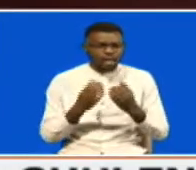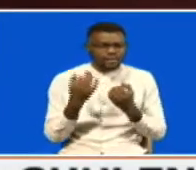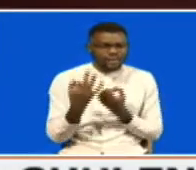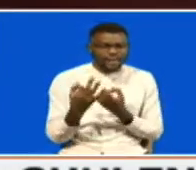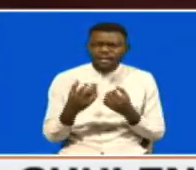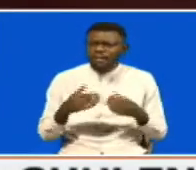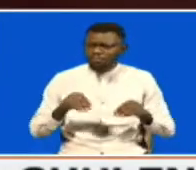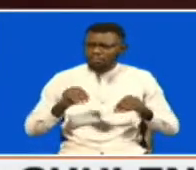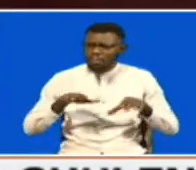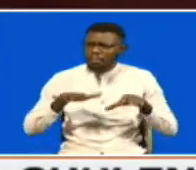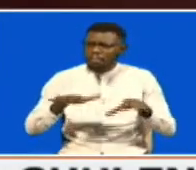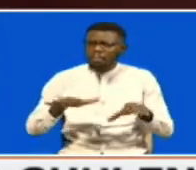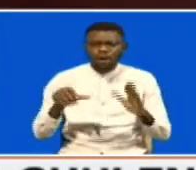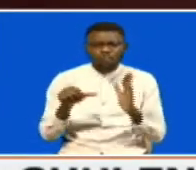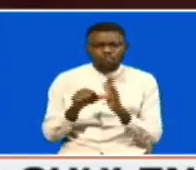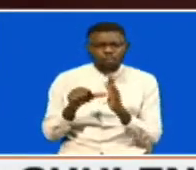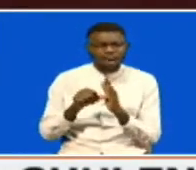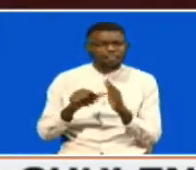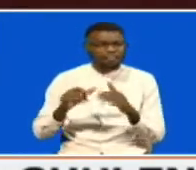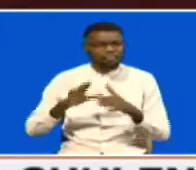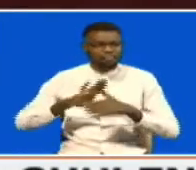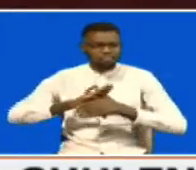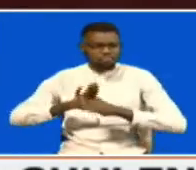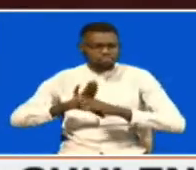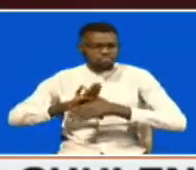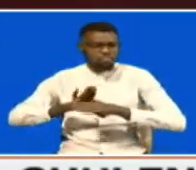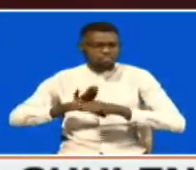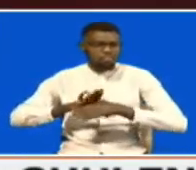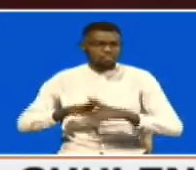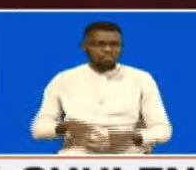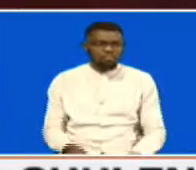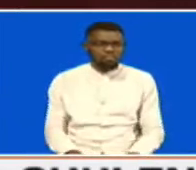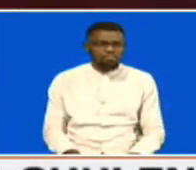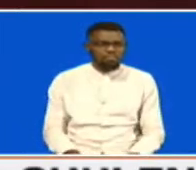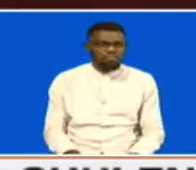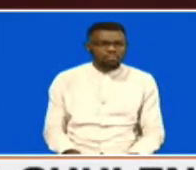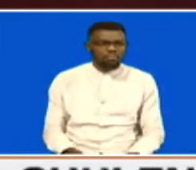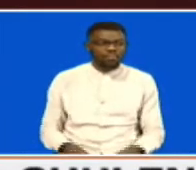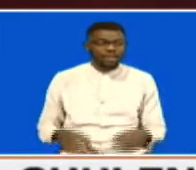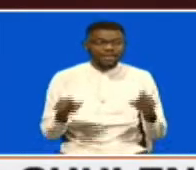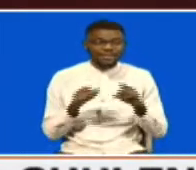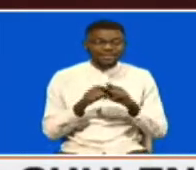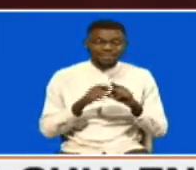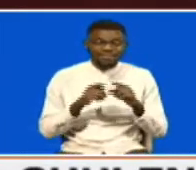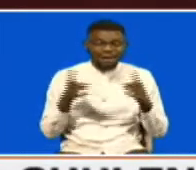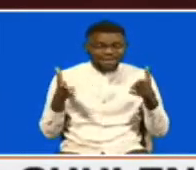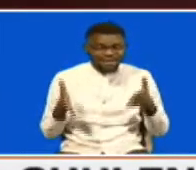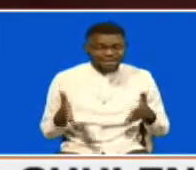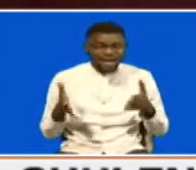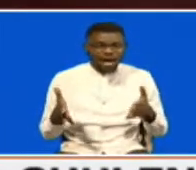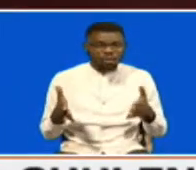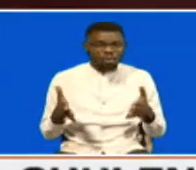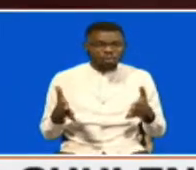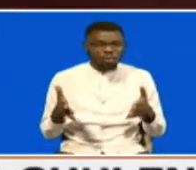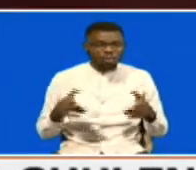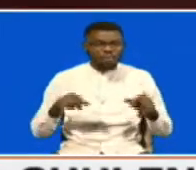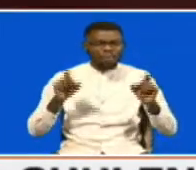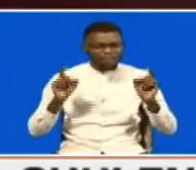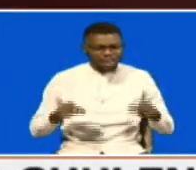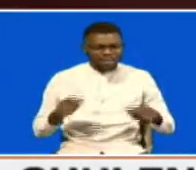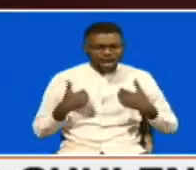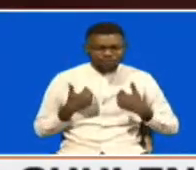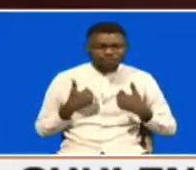These things are going back and they're in those levels. Let if they're through your ministry, that awareness to be much